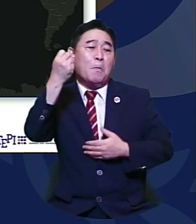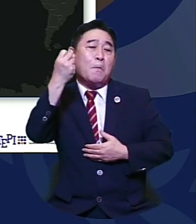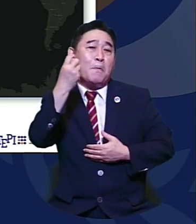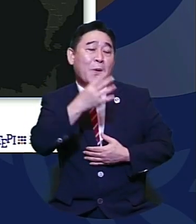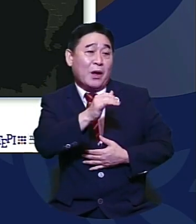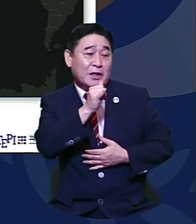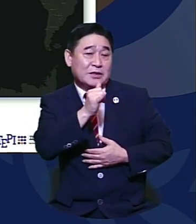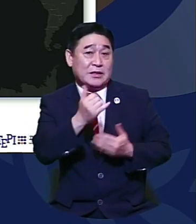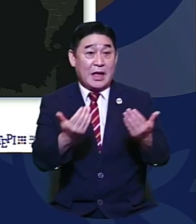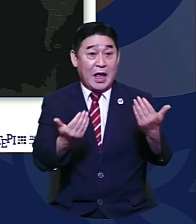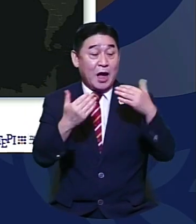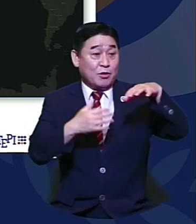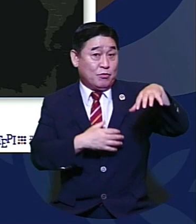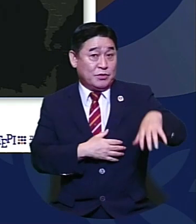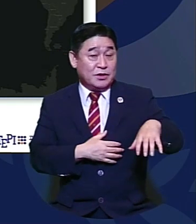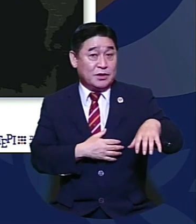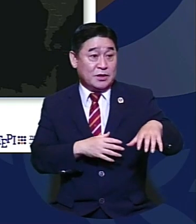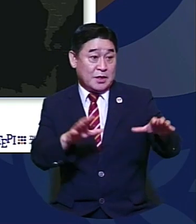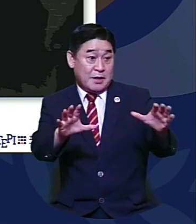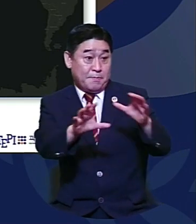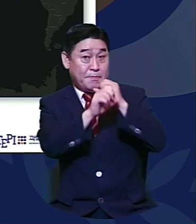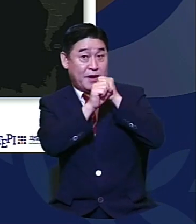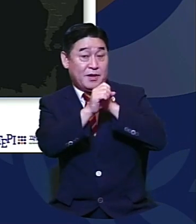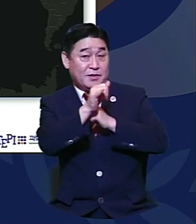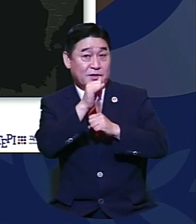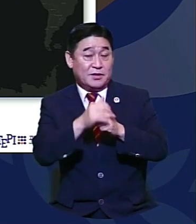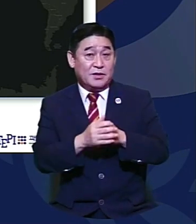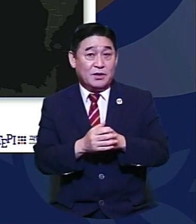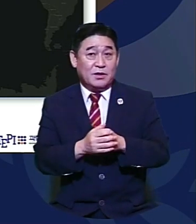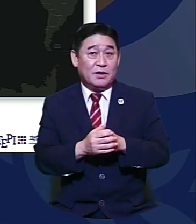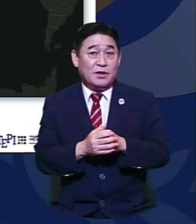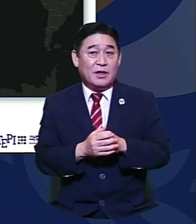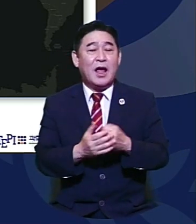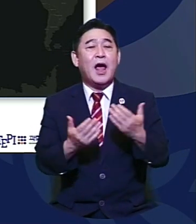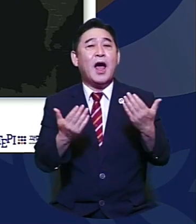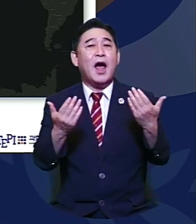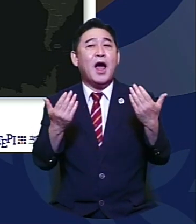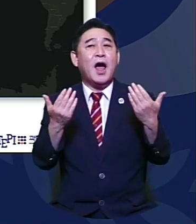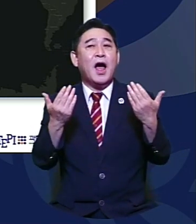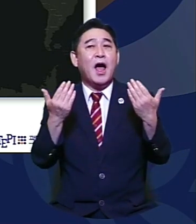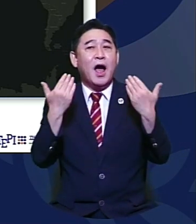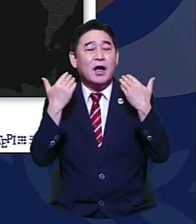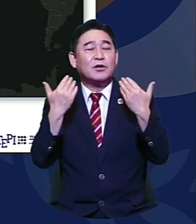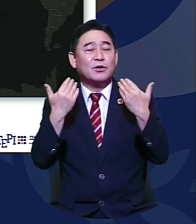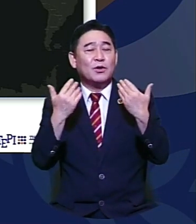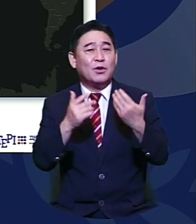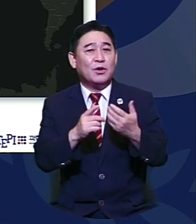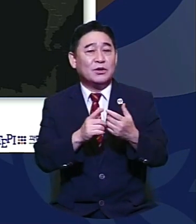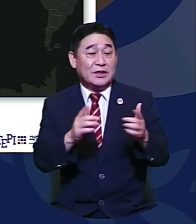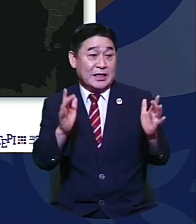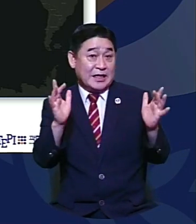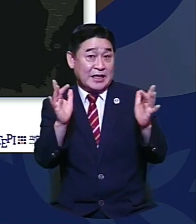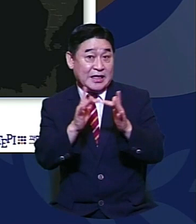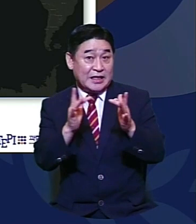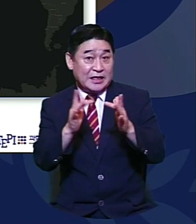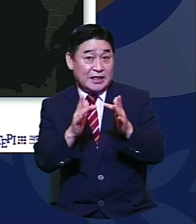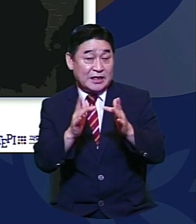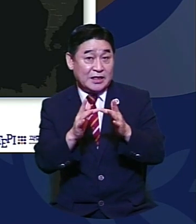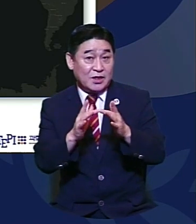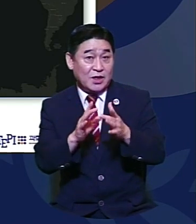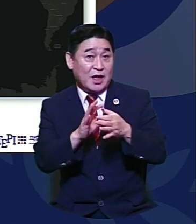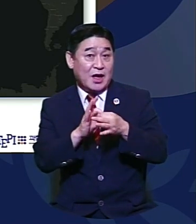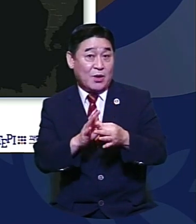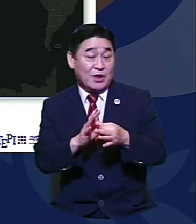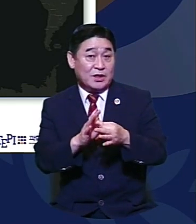school. At the same time, how intensively those schools are using the internet kind of facilities. In